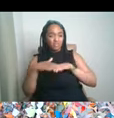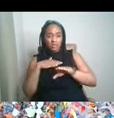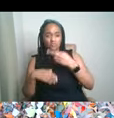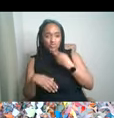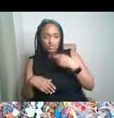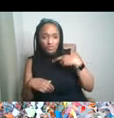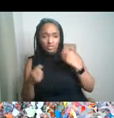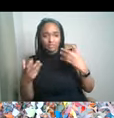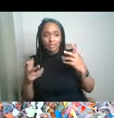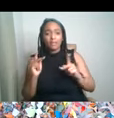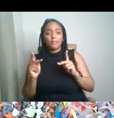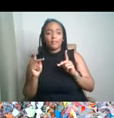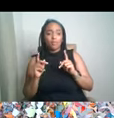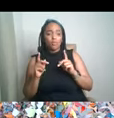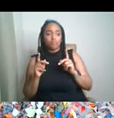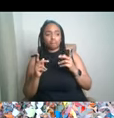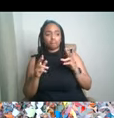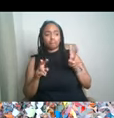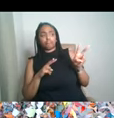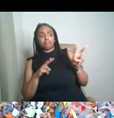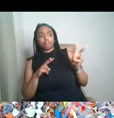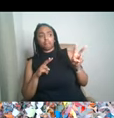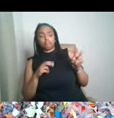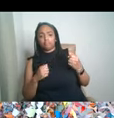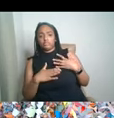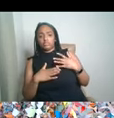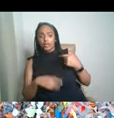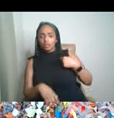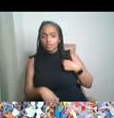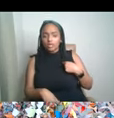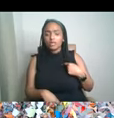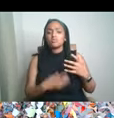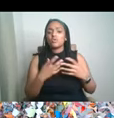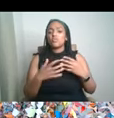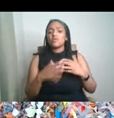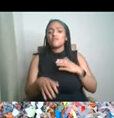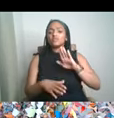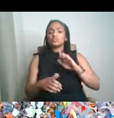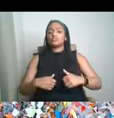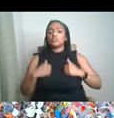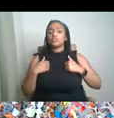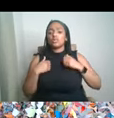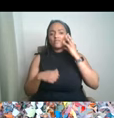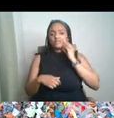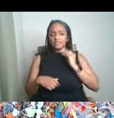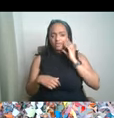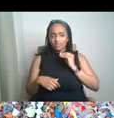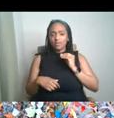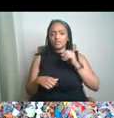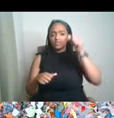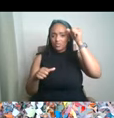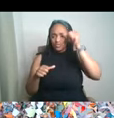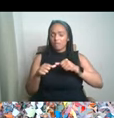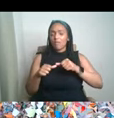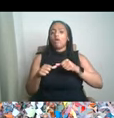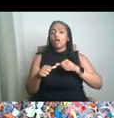street, you know, just remember whatever that is in your life and go, but I could go home. You know, I could